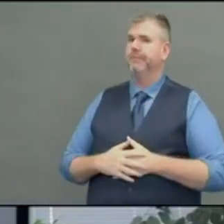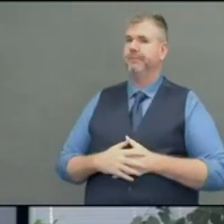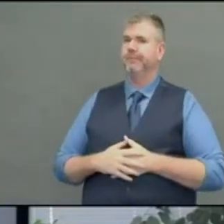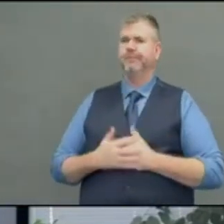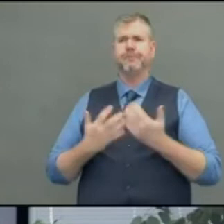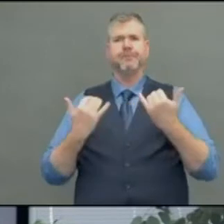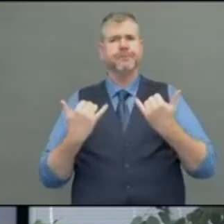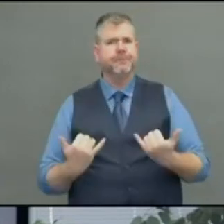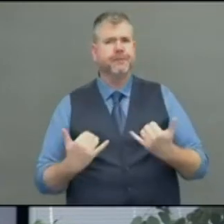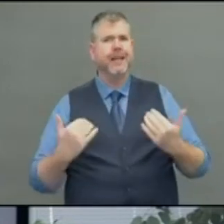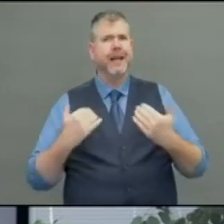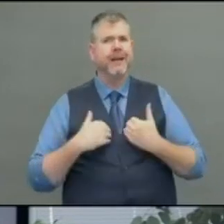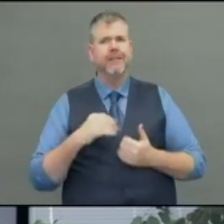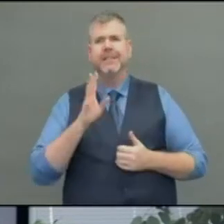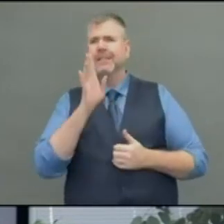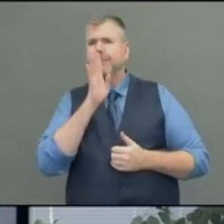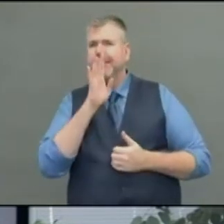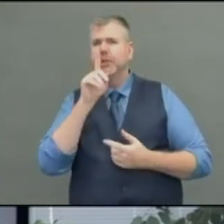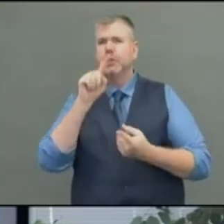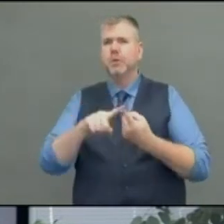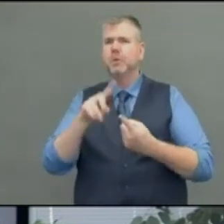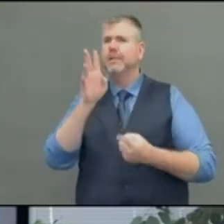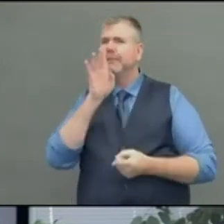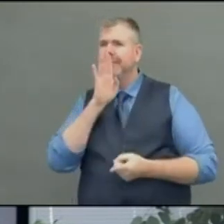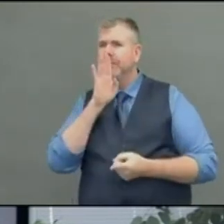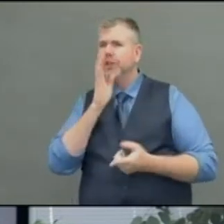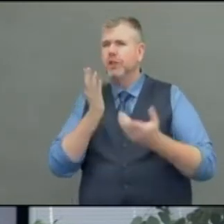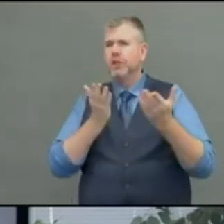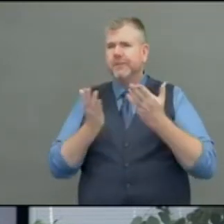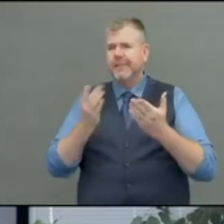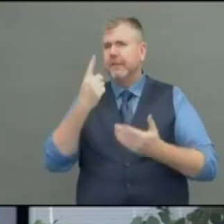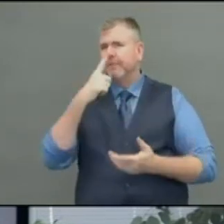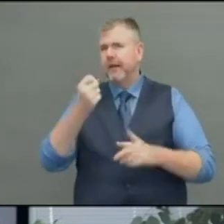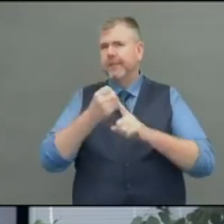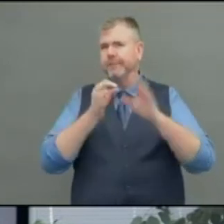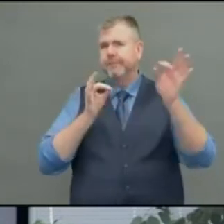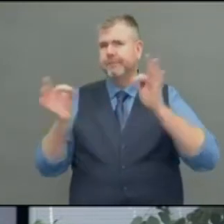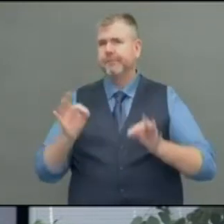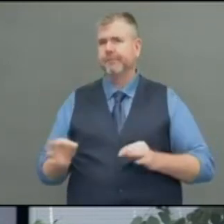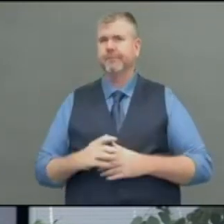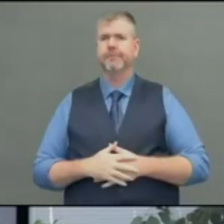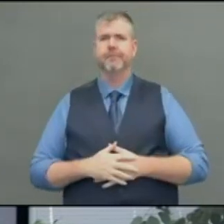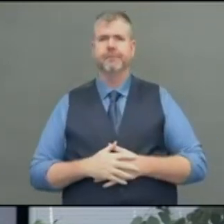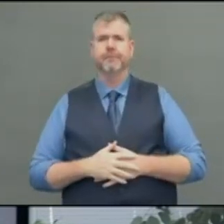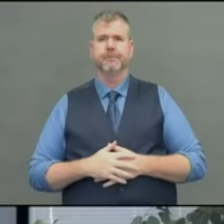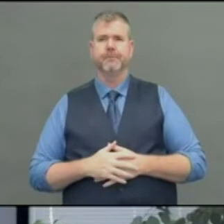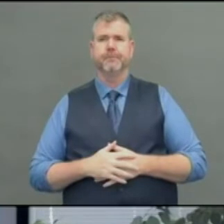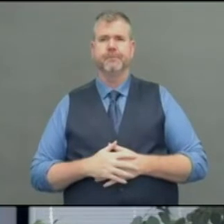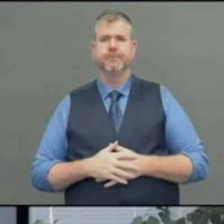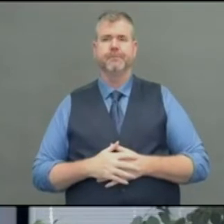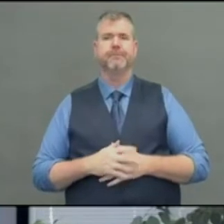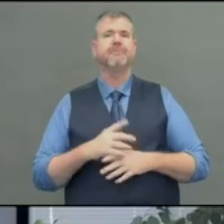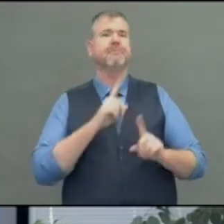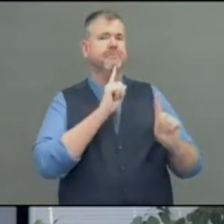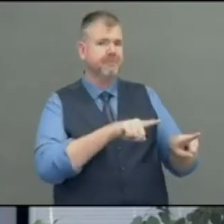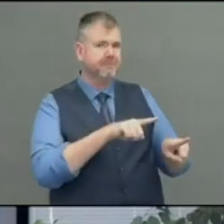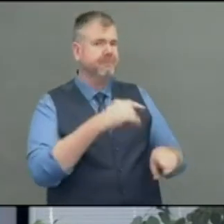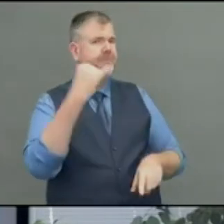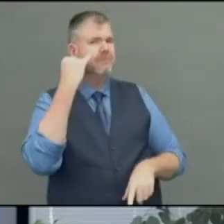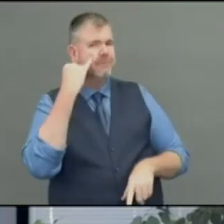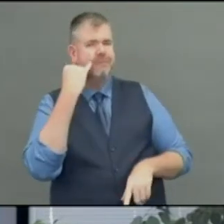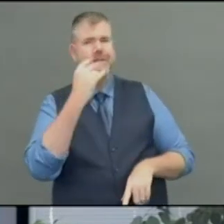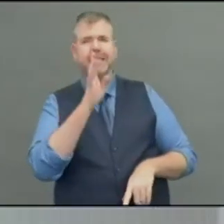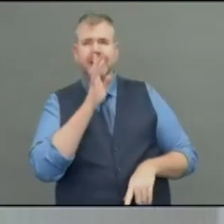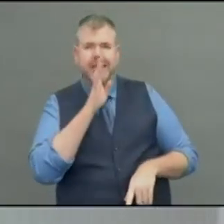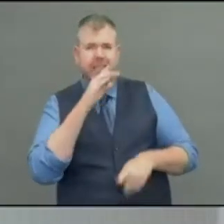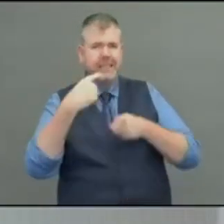that you offer. So let's say someone has a hard time speaking clearly enough to be understood.